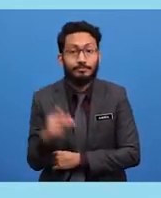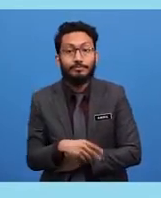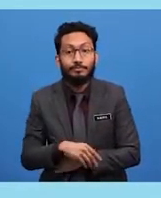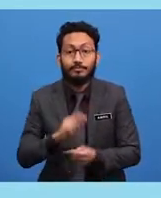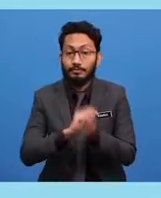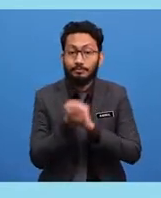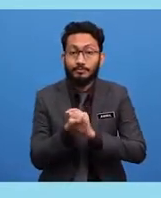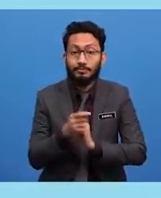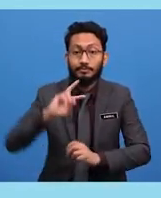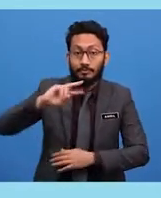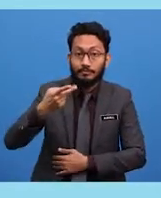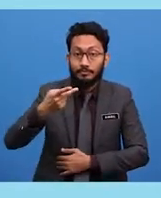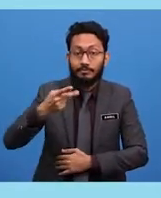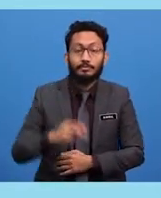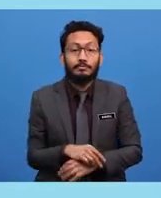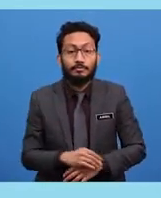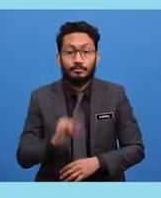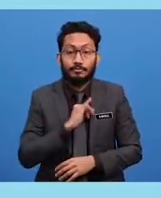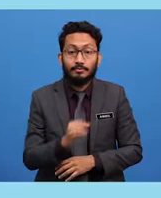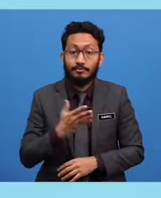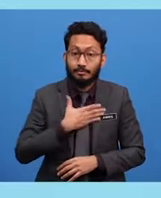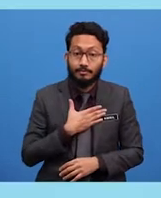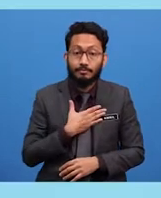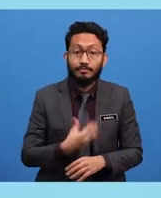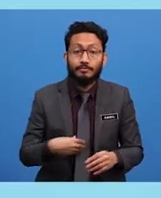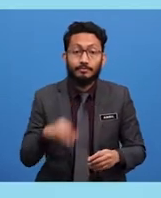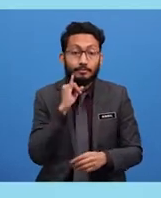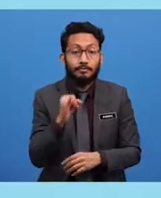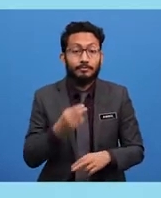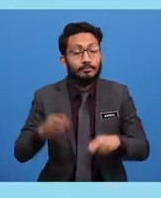Swims will be swims even when turned upside down.